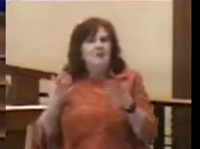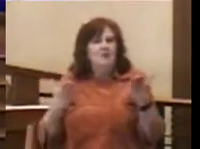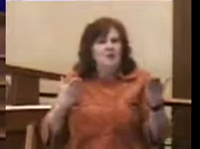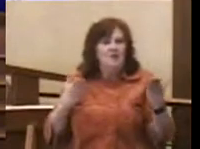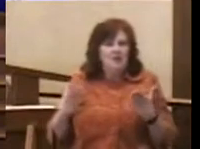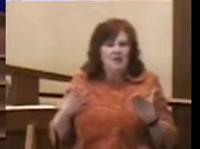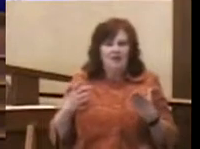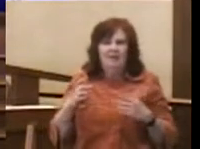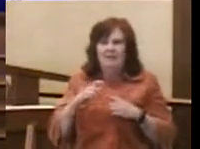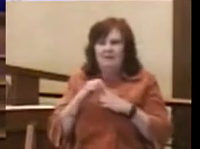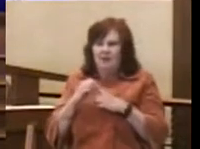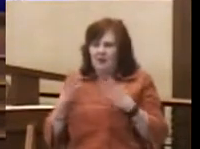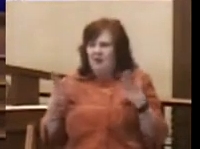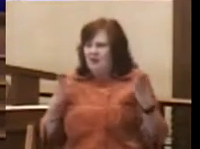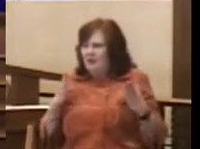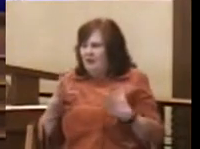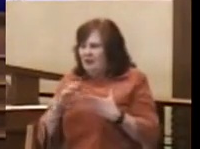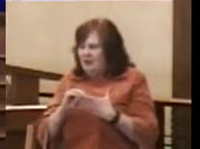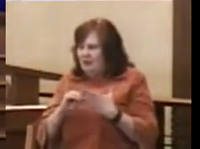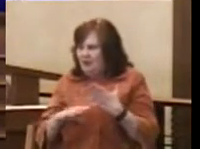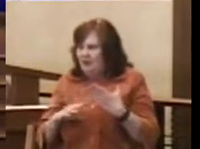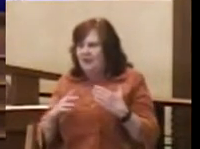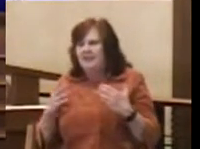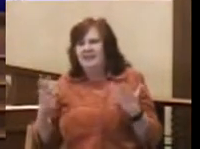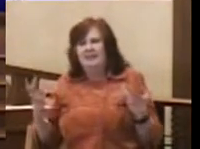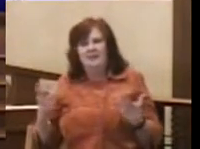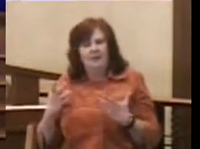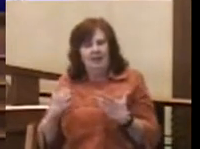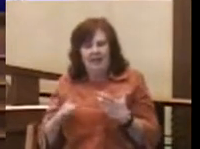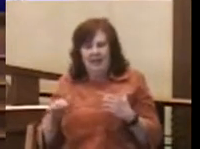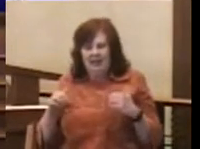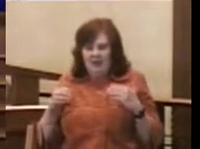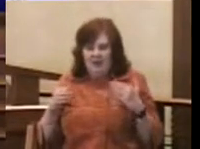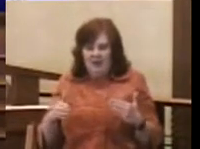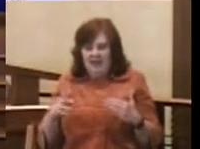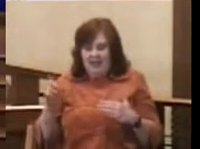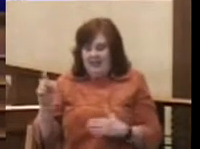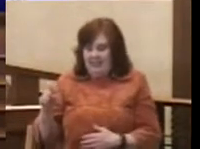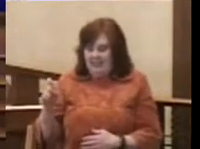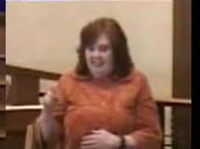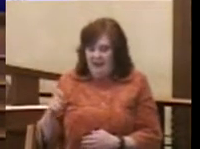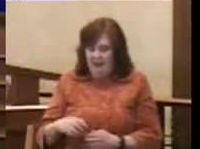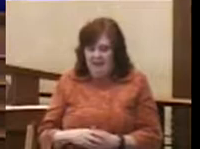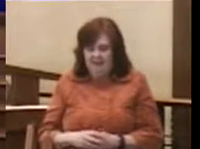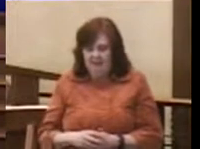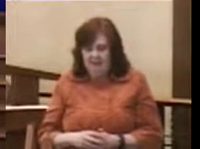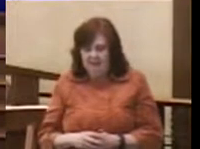and especially to serve students in whatever way was necessary.